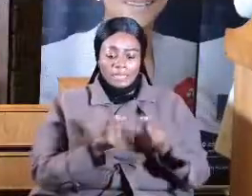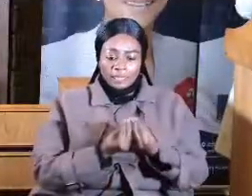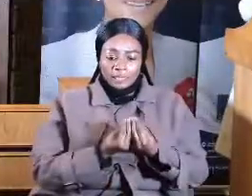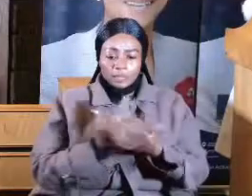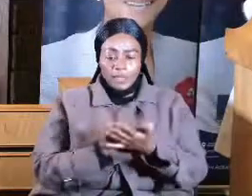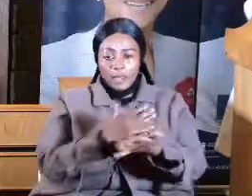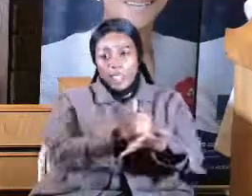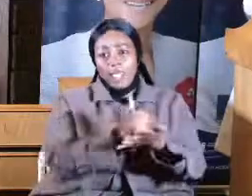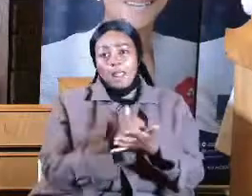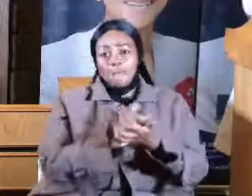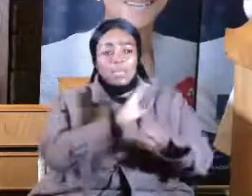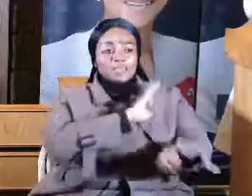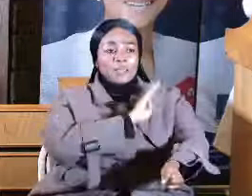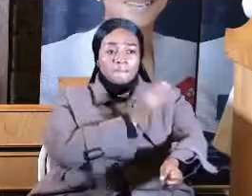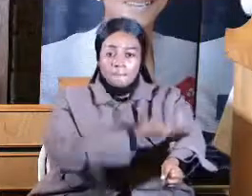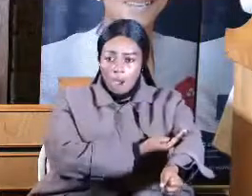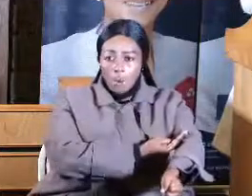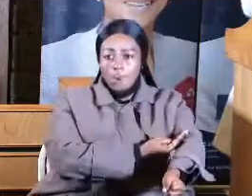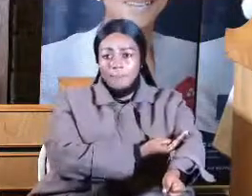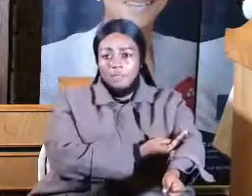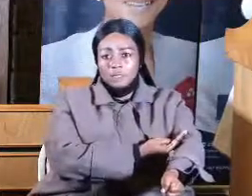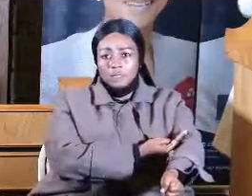the empowerment through